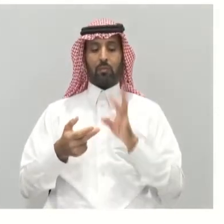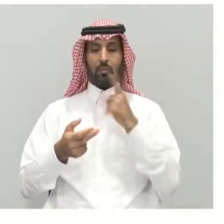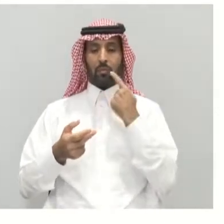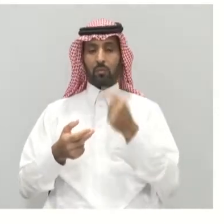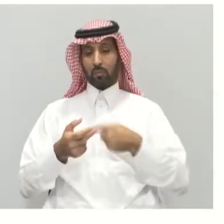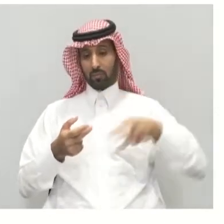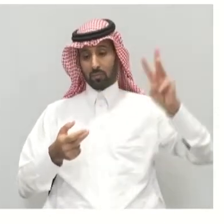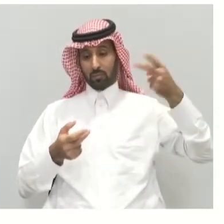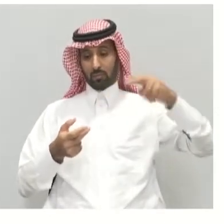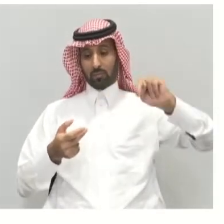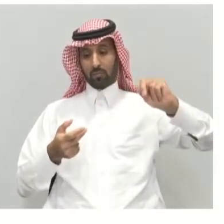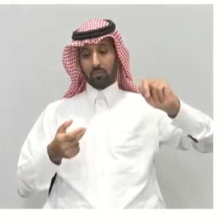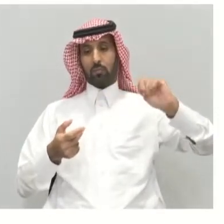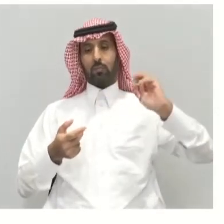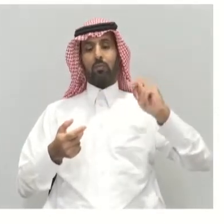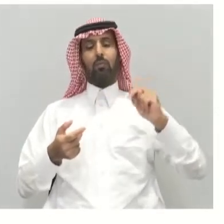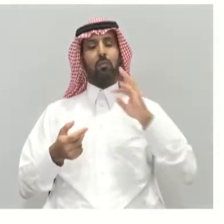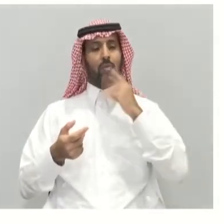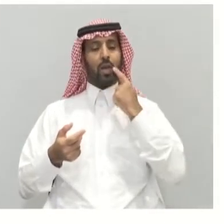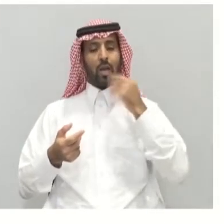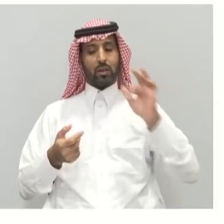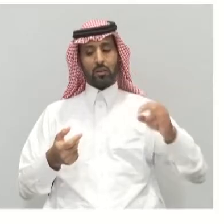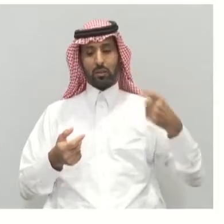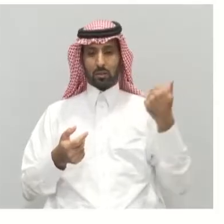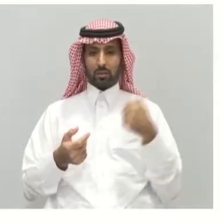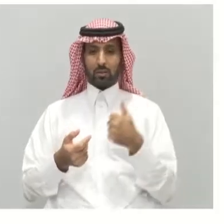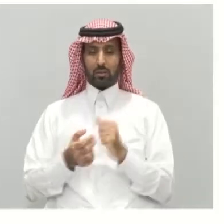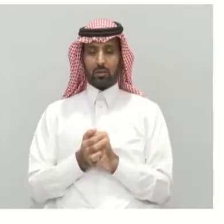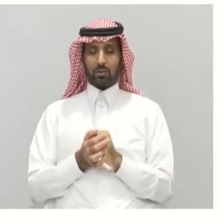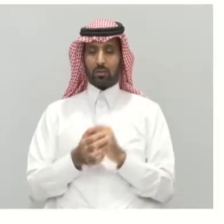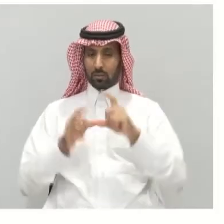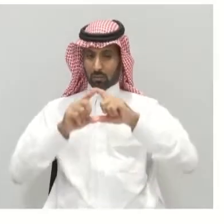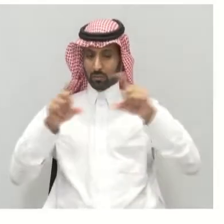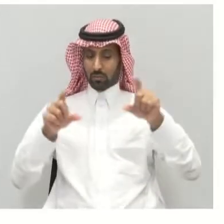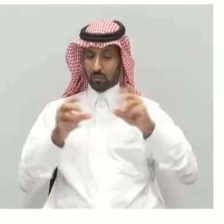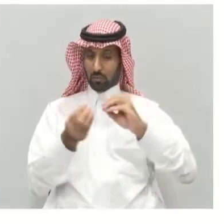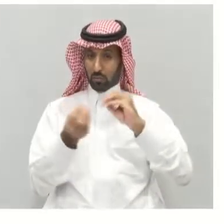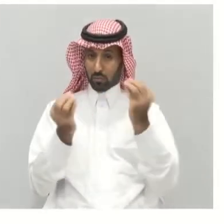when I was 10 years old. What do you used to do? What did you used to do?